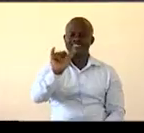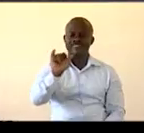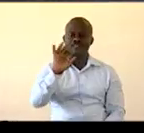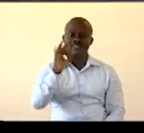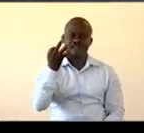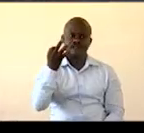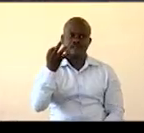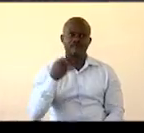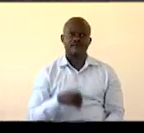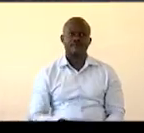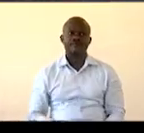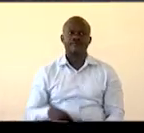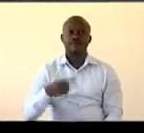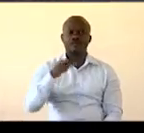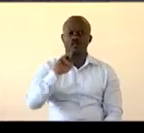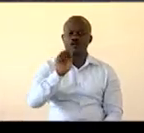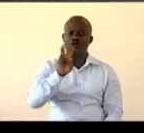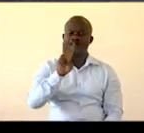gravitropism.